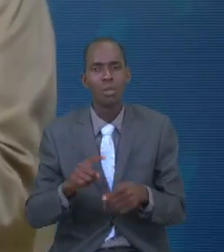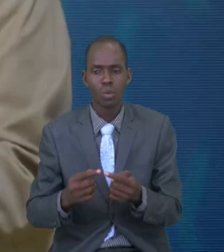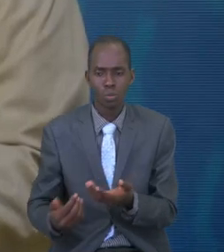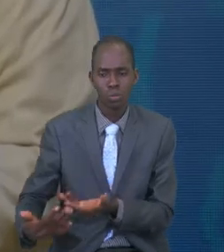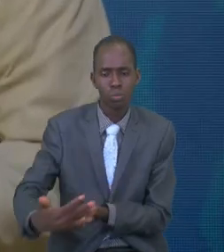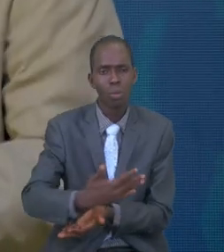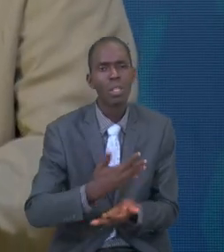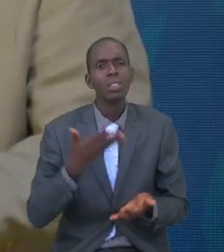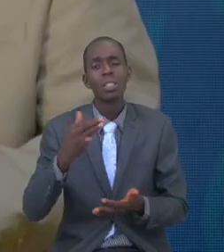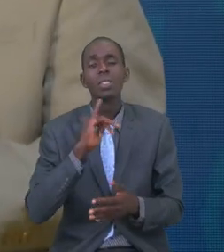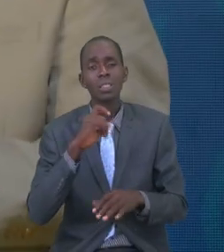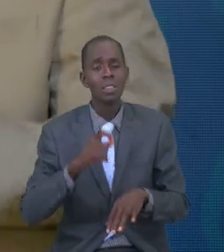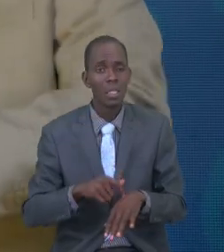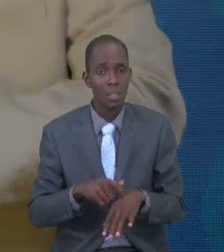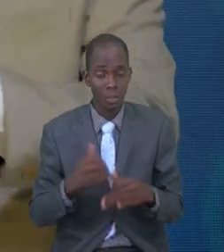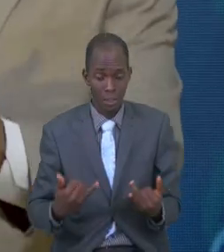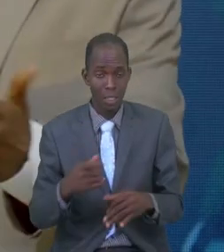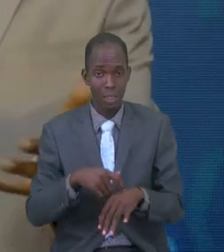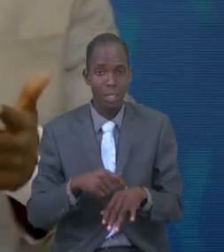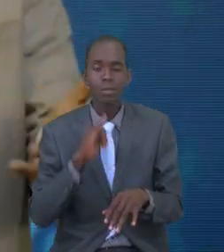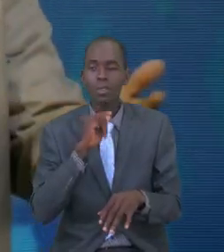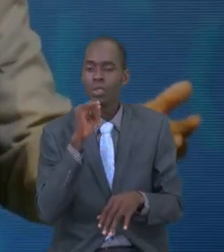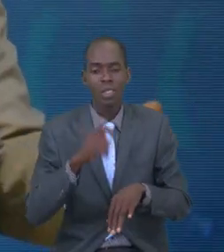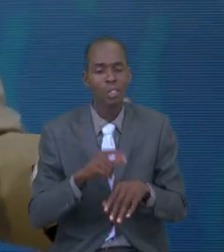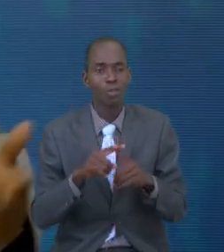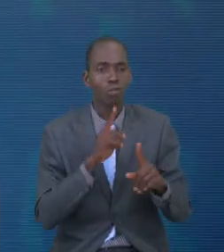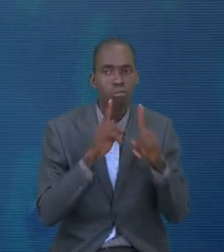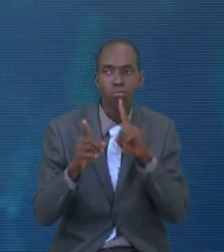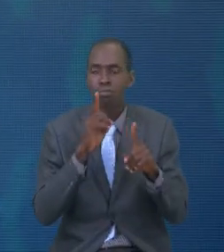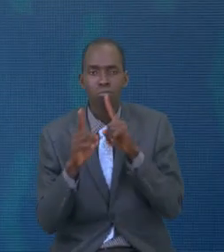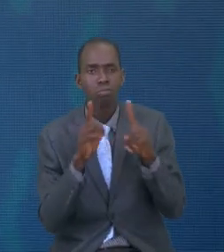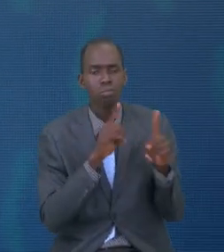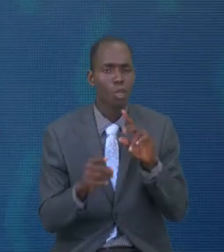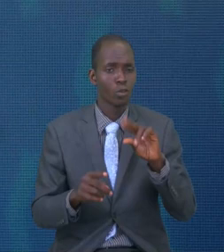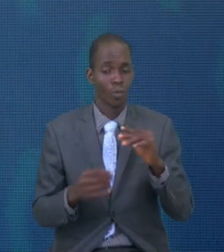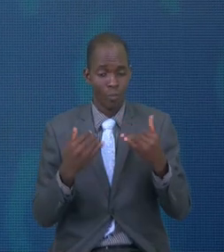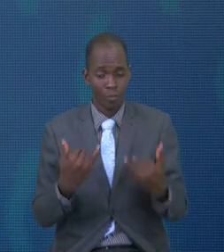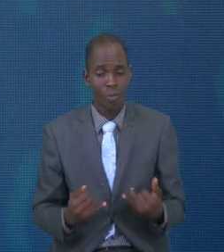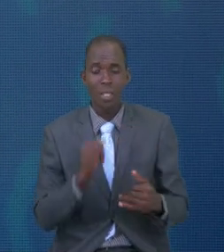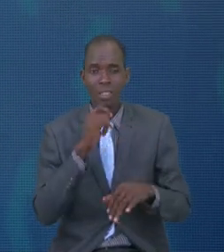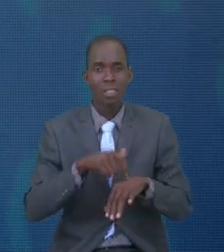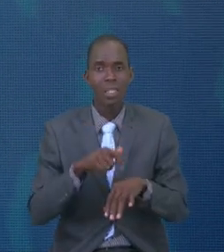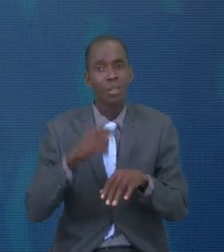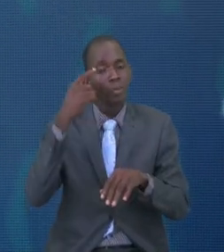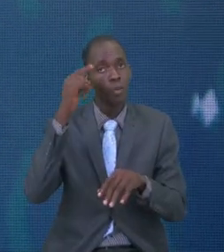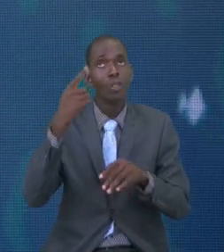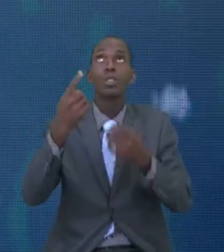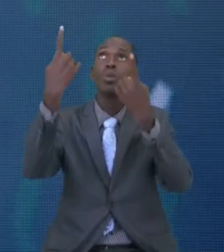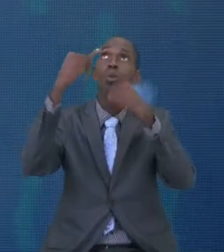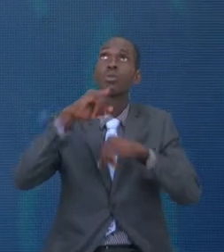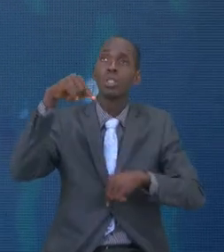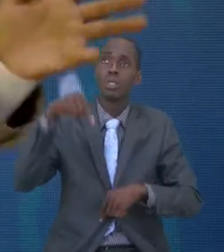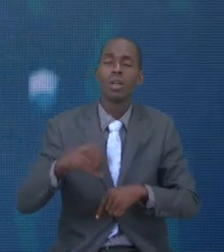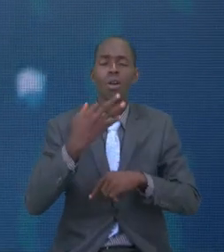now today is not a day for talk, talk, talk, talk, talk, talk. It is day for the descending of